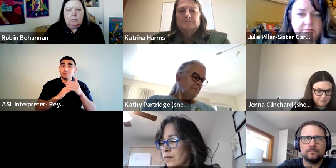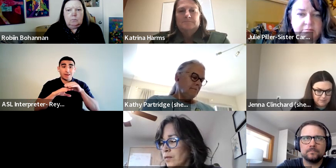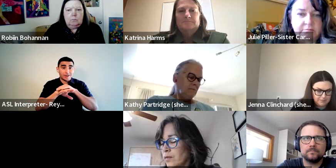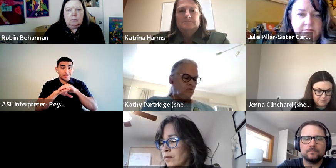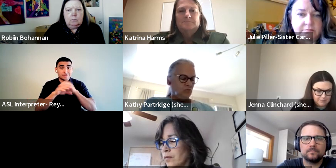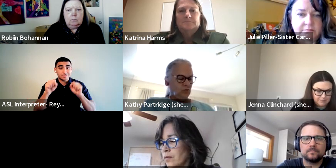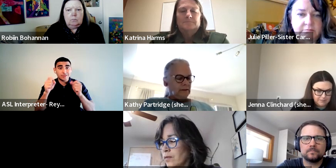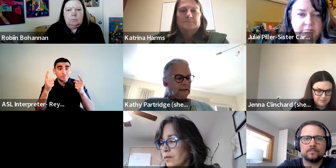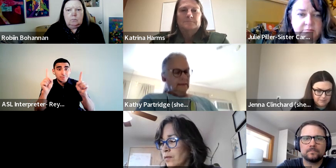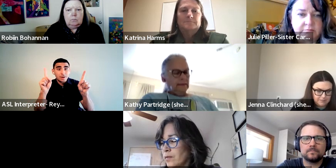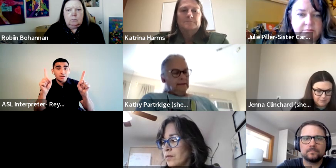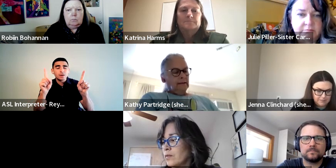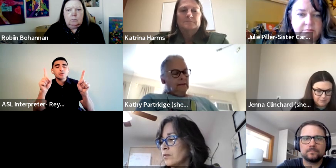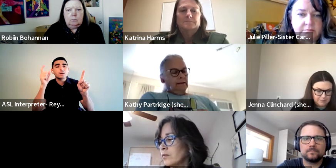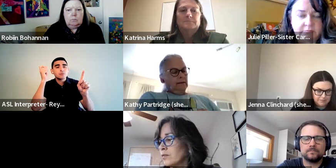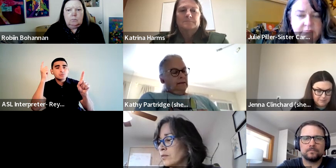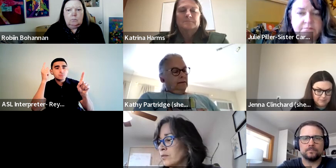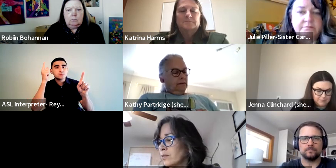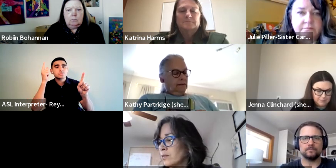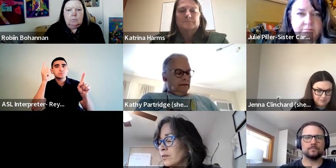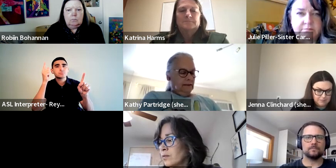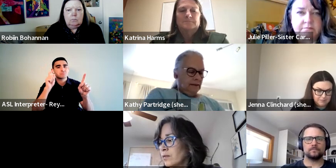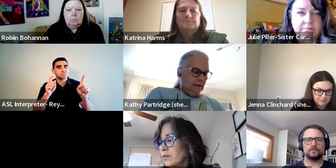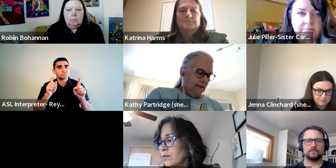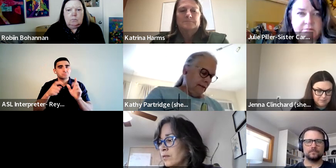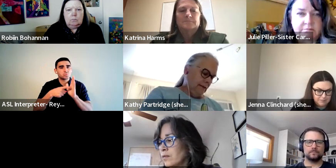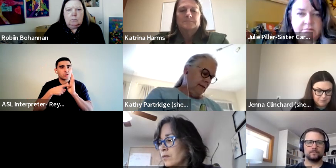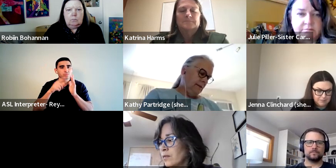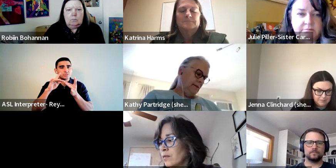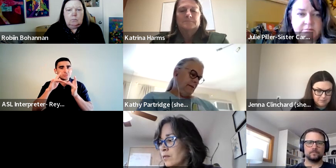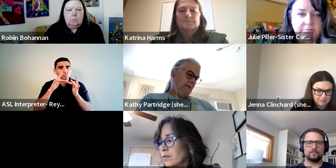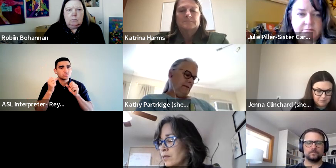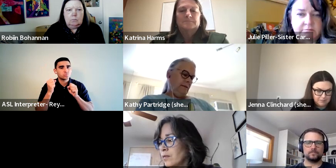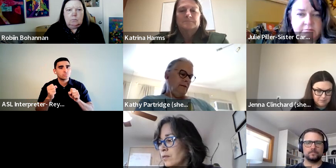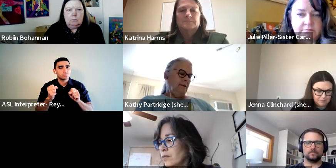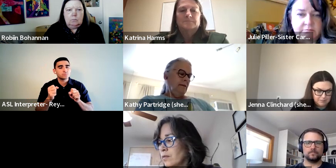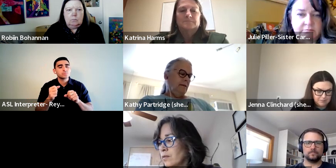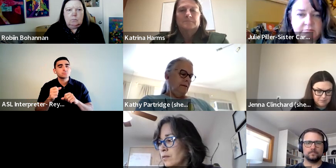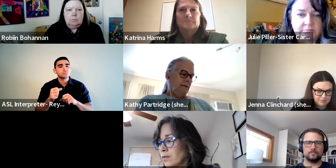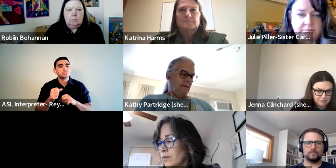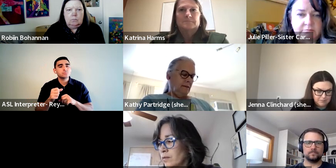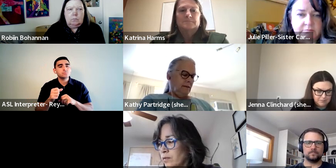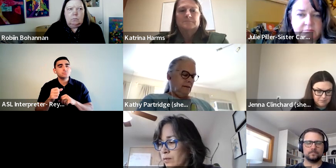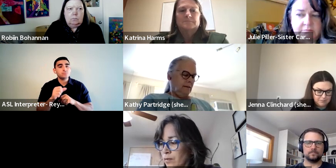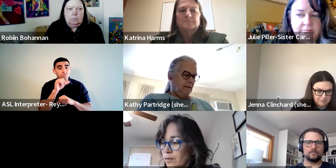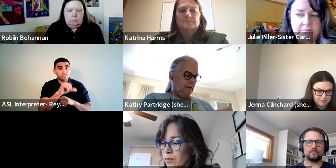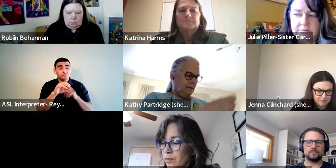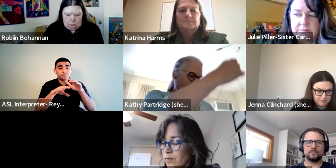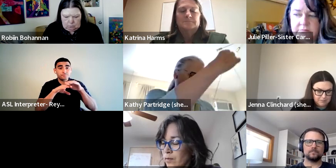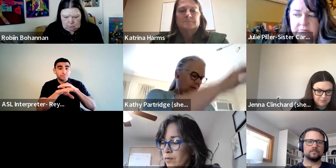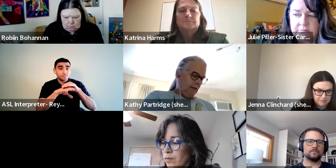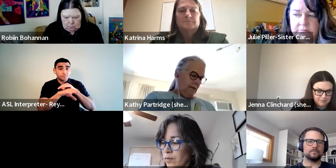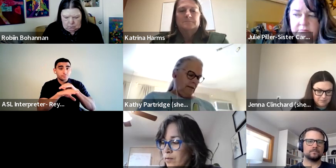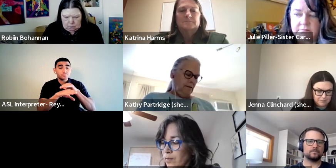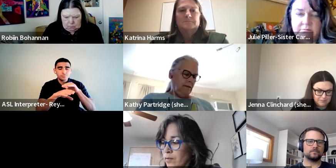feasible across the county. And in addition to that, when that access happens, there has to